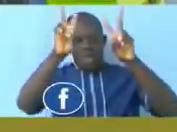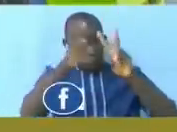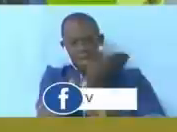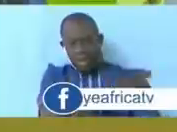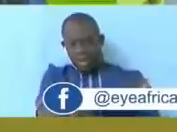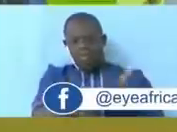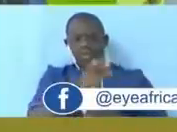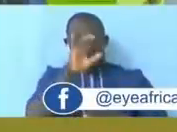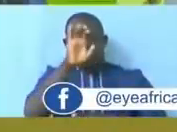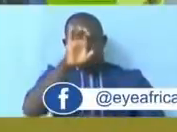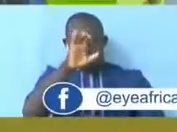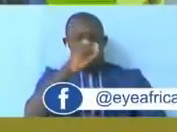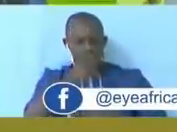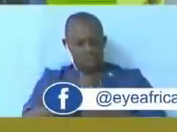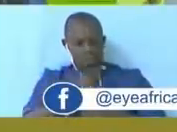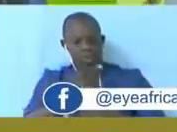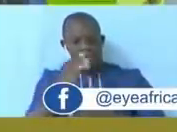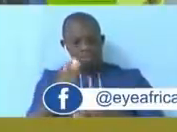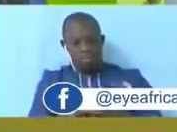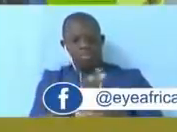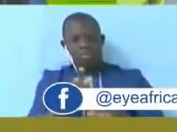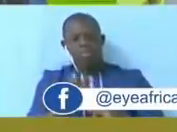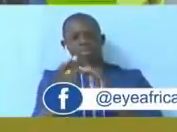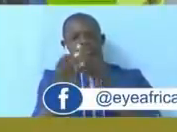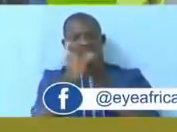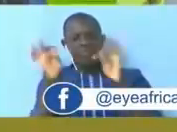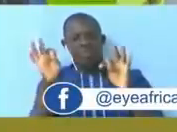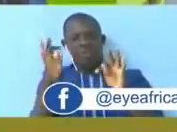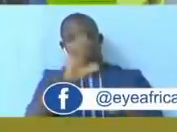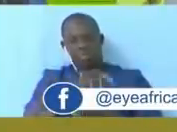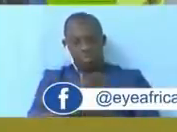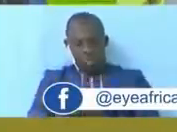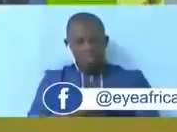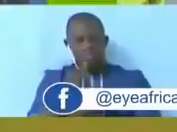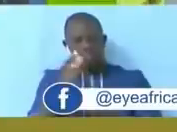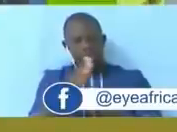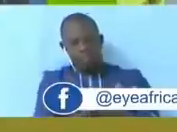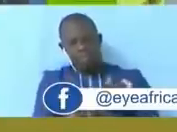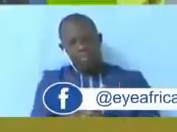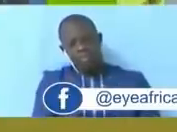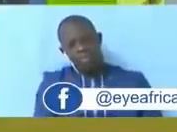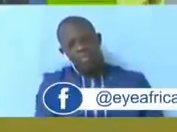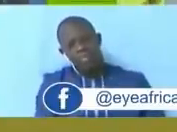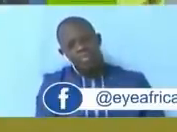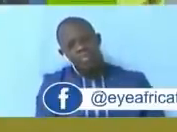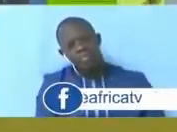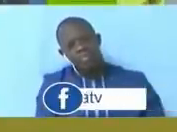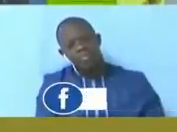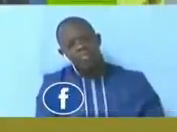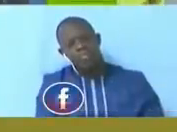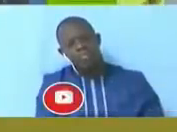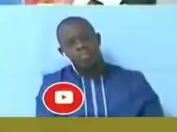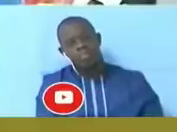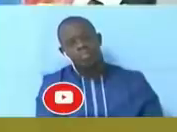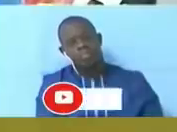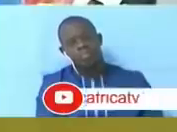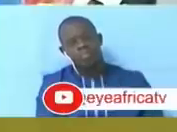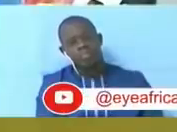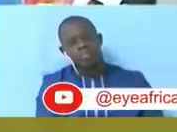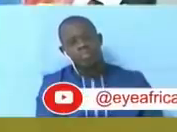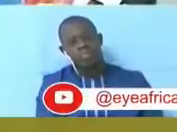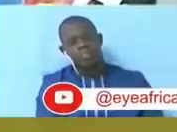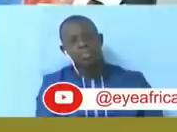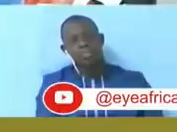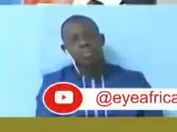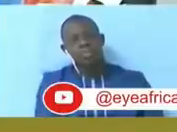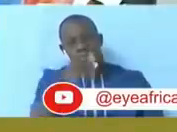aketa nyame wala nkabirin ya Jame bangu bula. That he was released from detention. O watu la ya bula kawabundi mudokono. Do you remember the case of